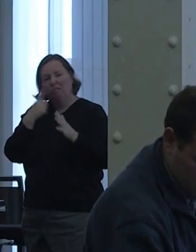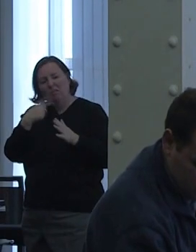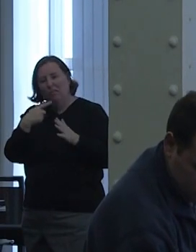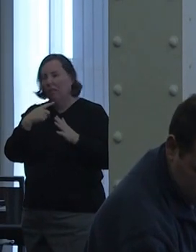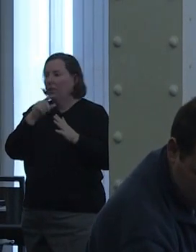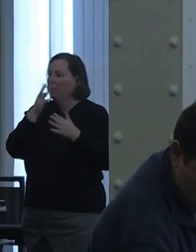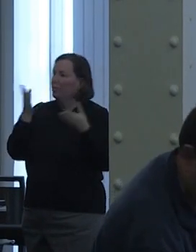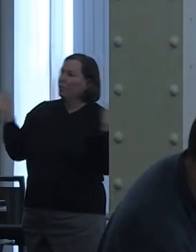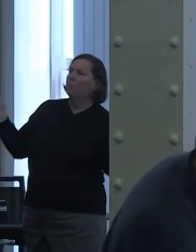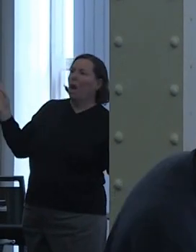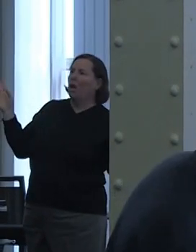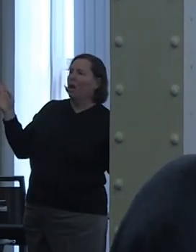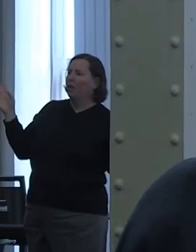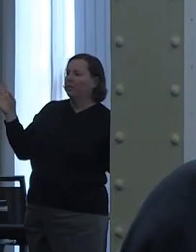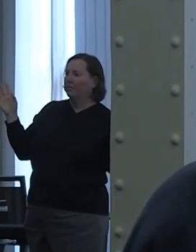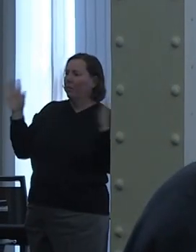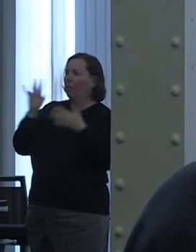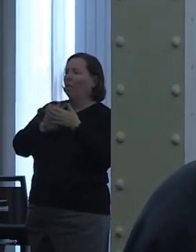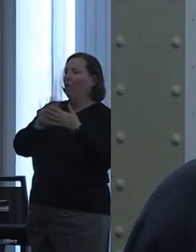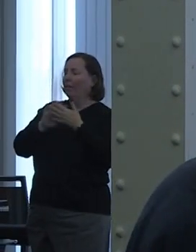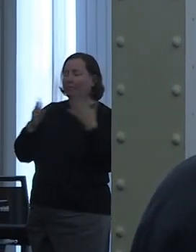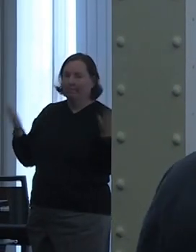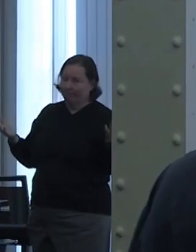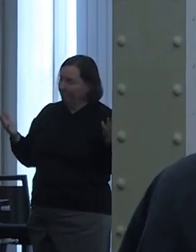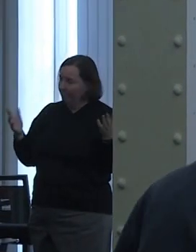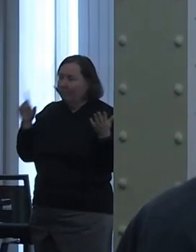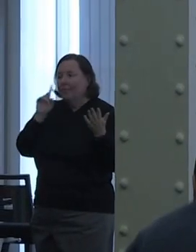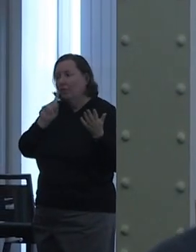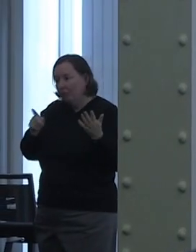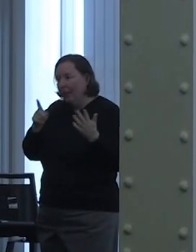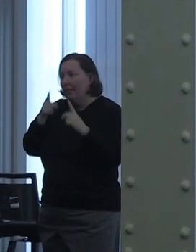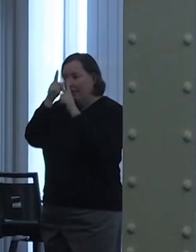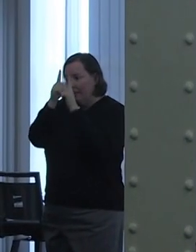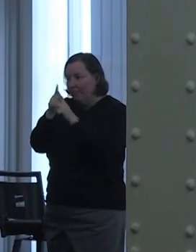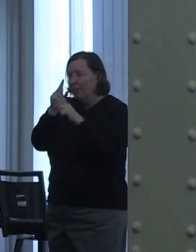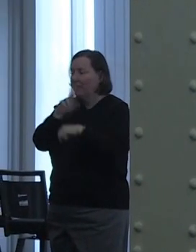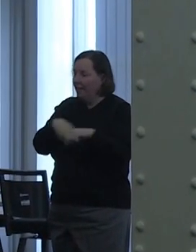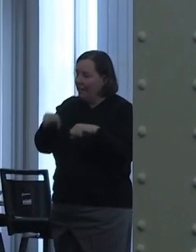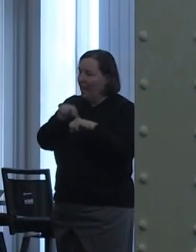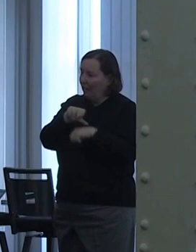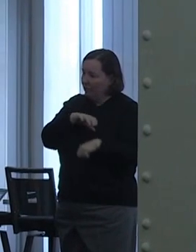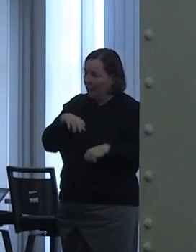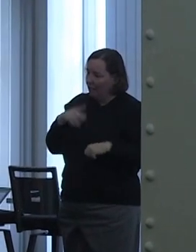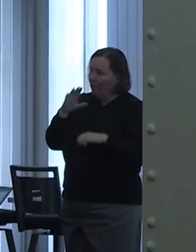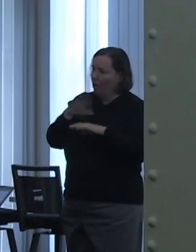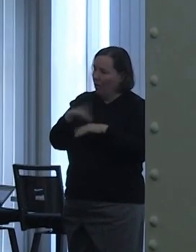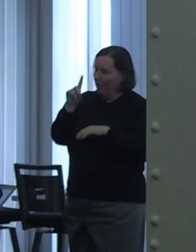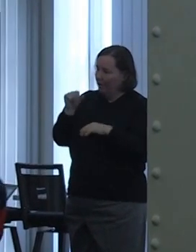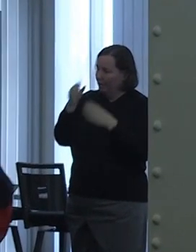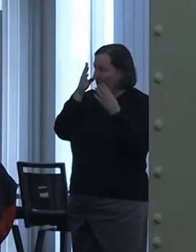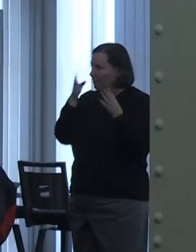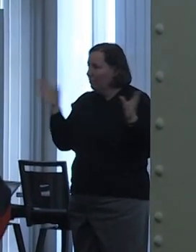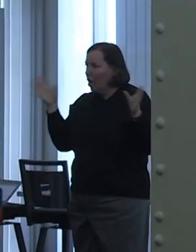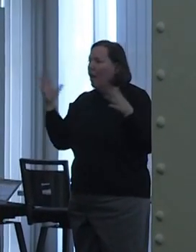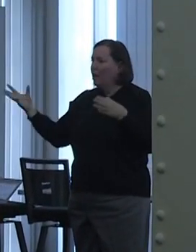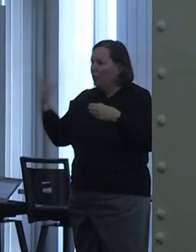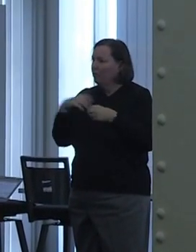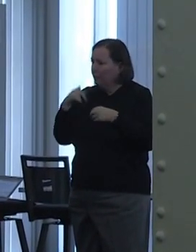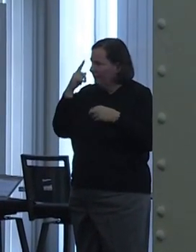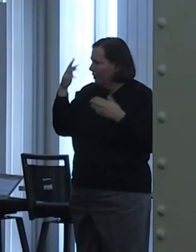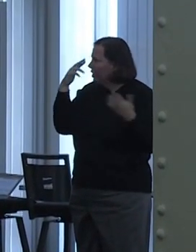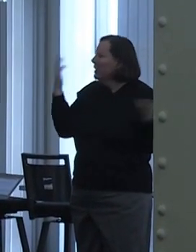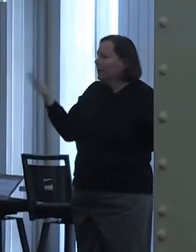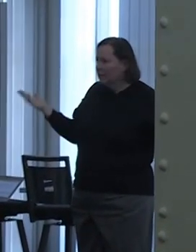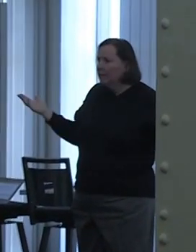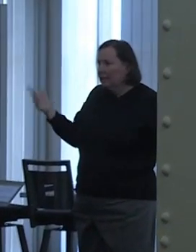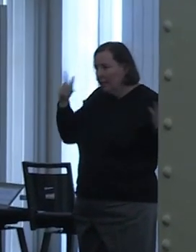being too broad about. But in reality, the mission of the National Council on Disability is broad and inclusive